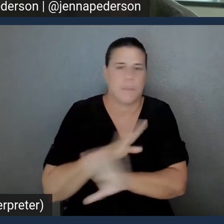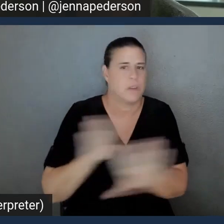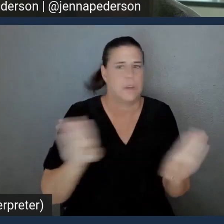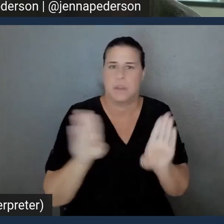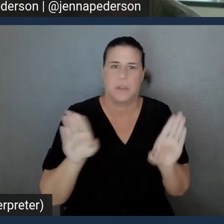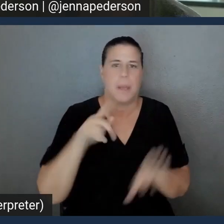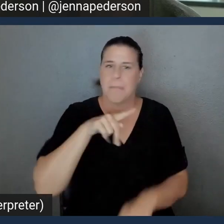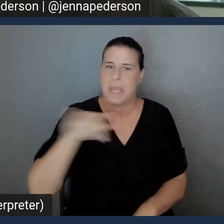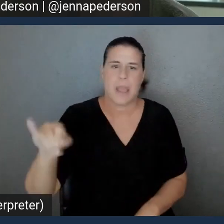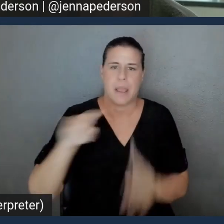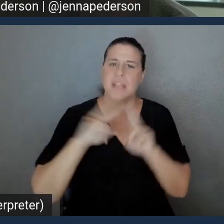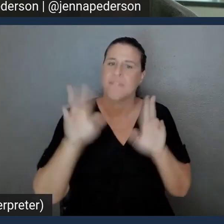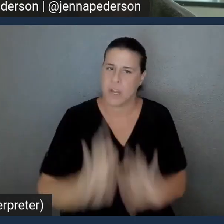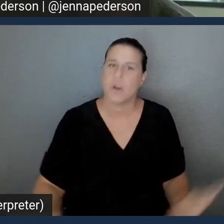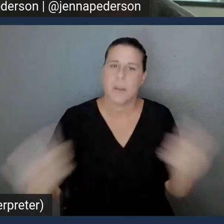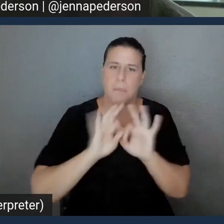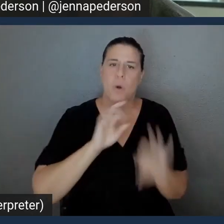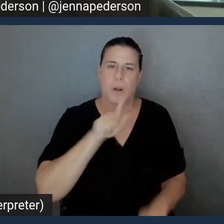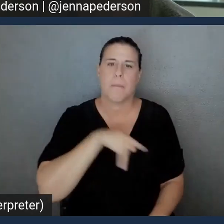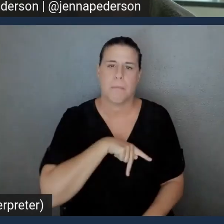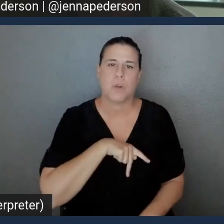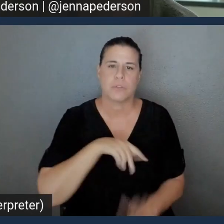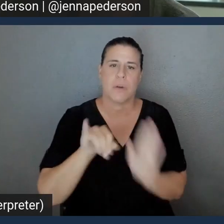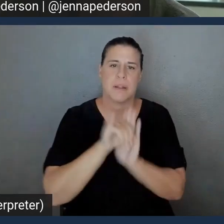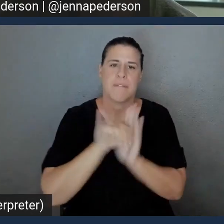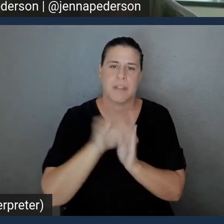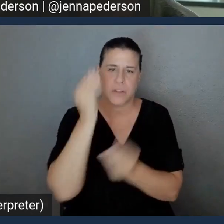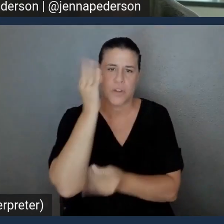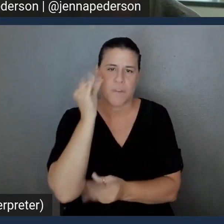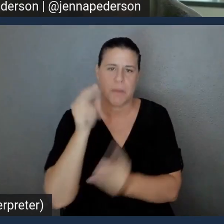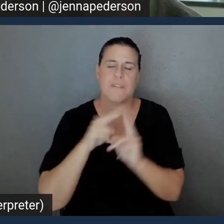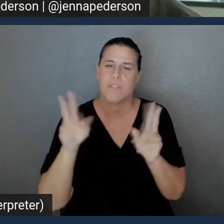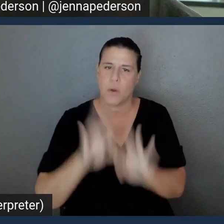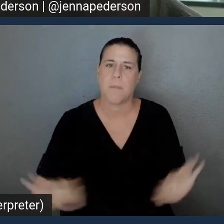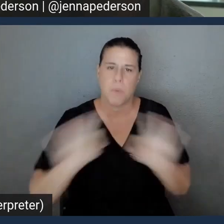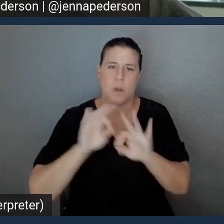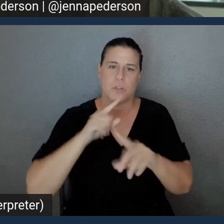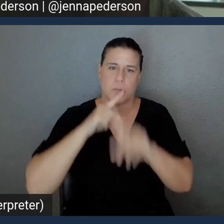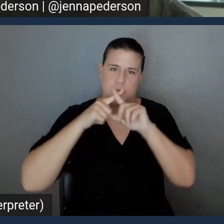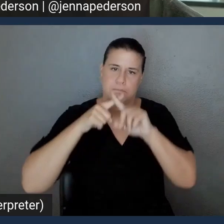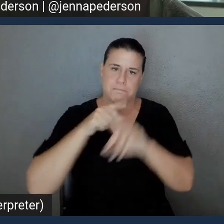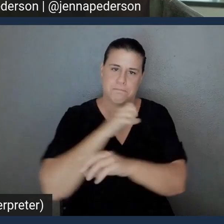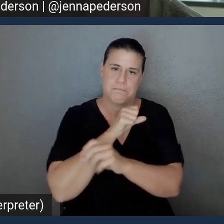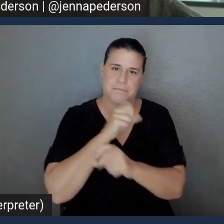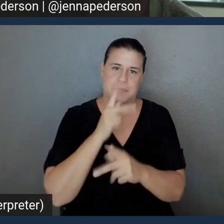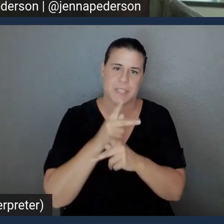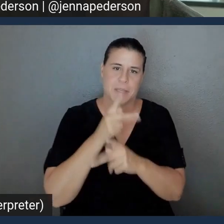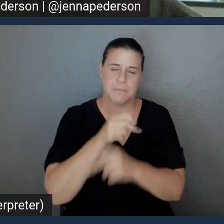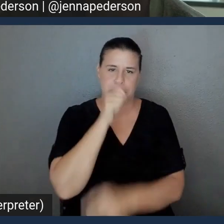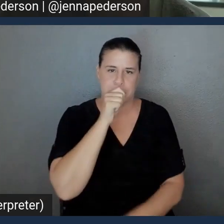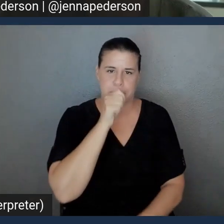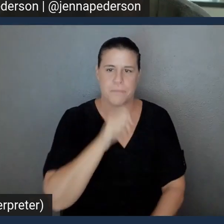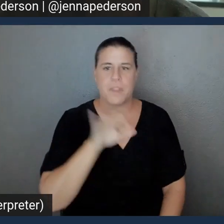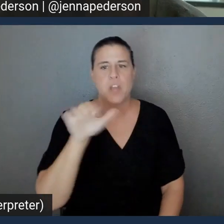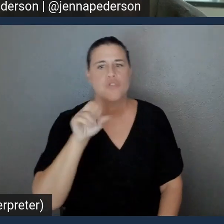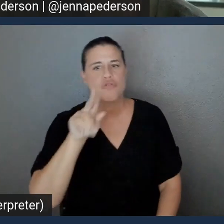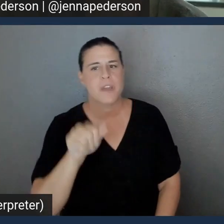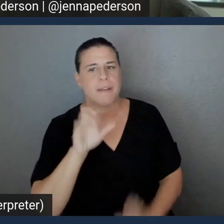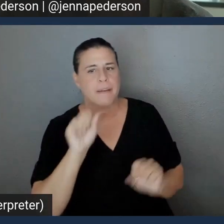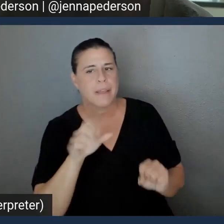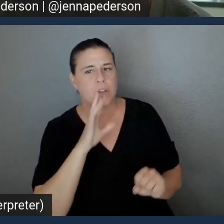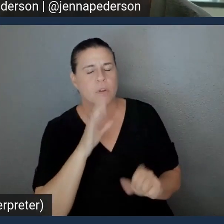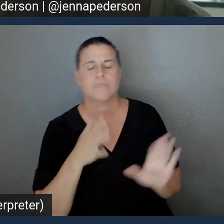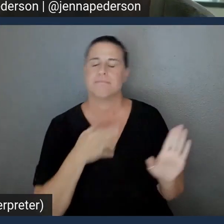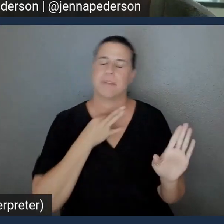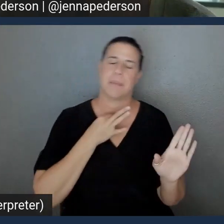I think that's very valuable. Excellent. Cool. Can you talk a little? So I'm